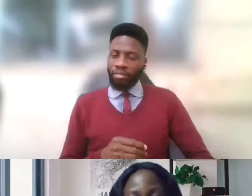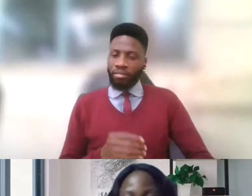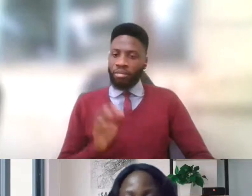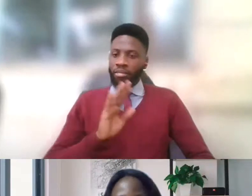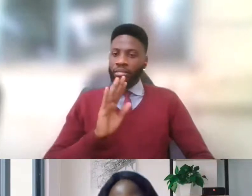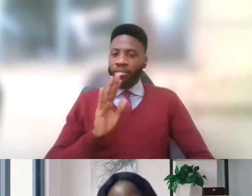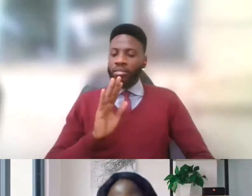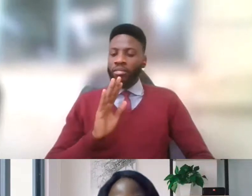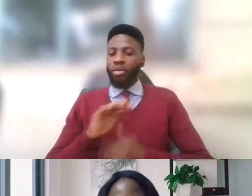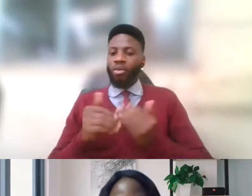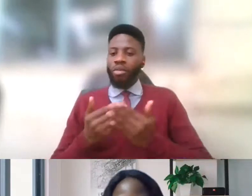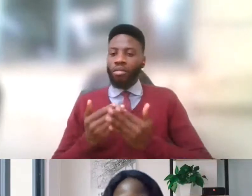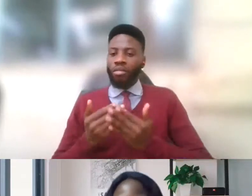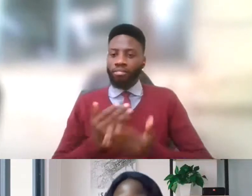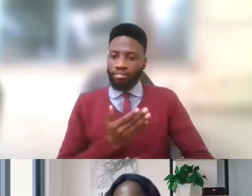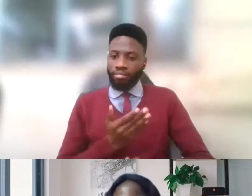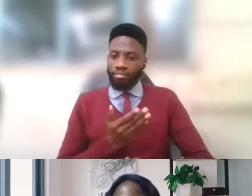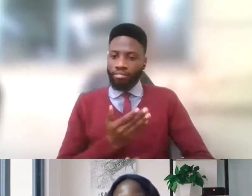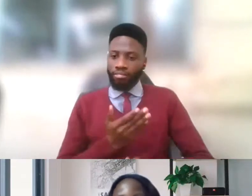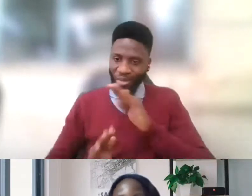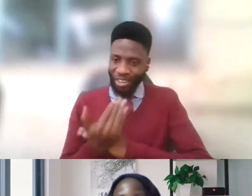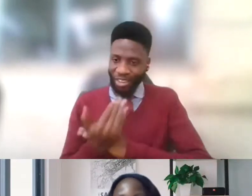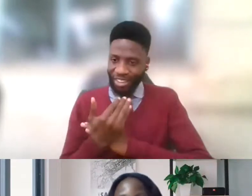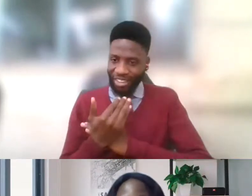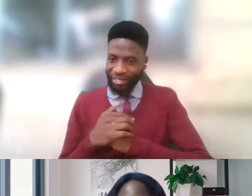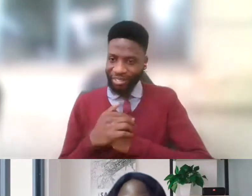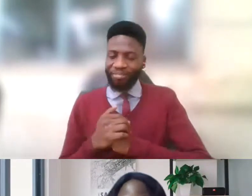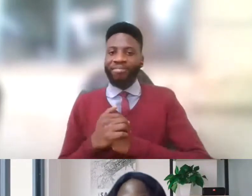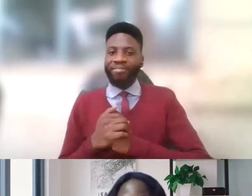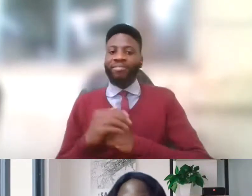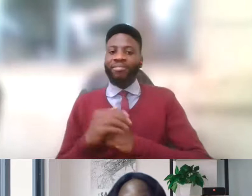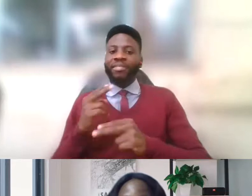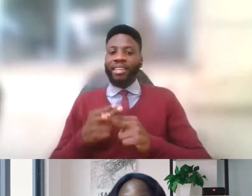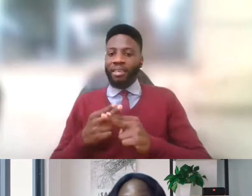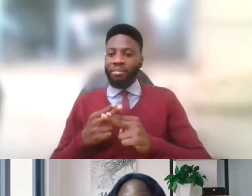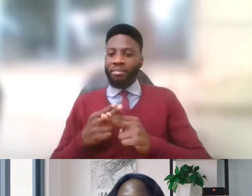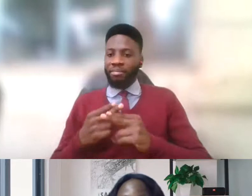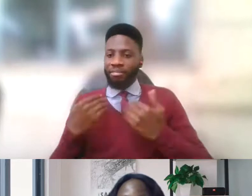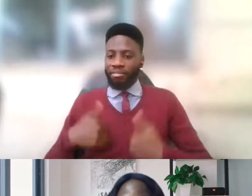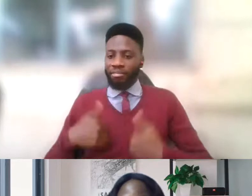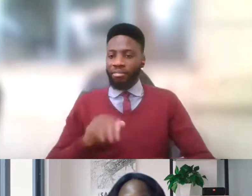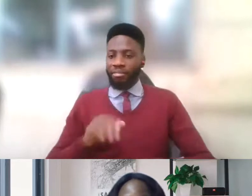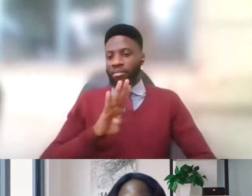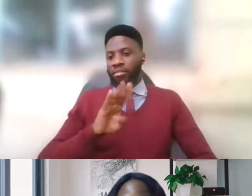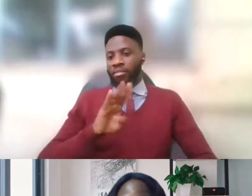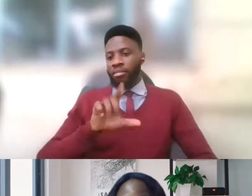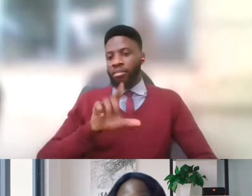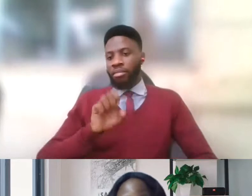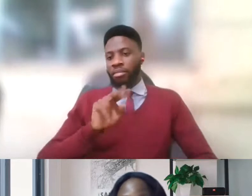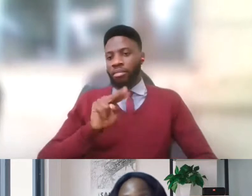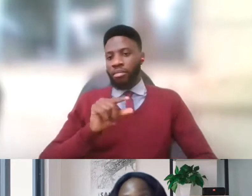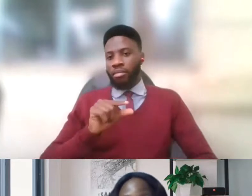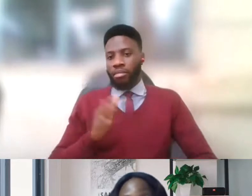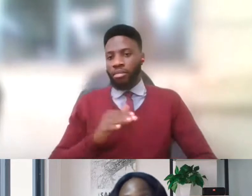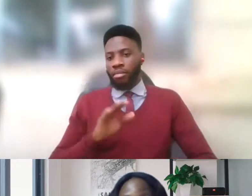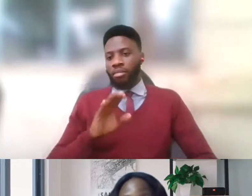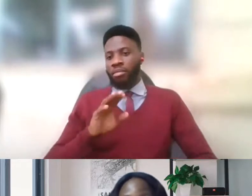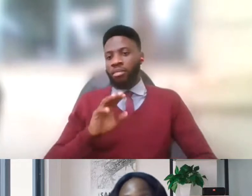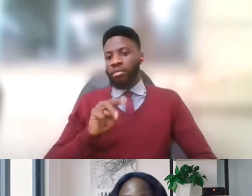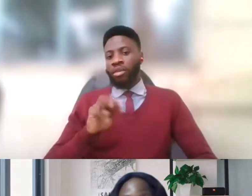that was doing essentially working with a bunch of economic behavioralists and some